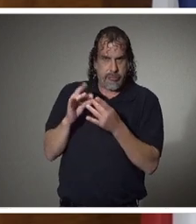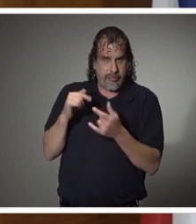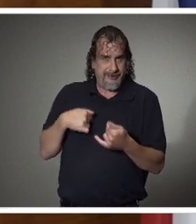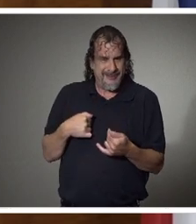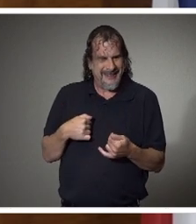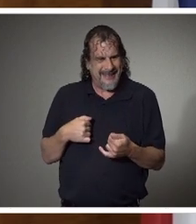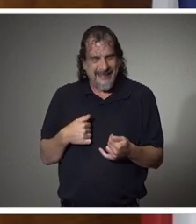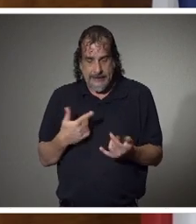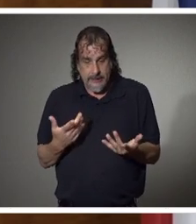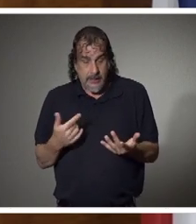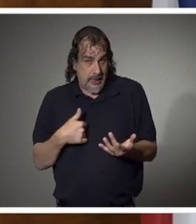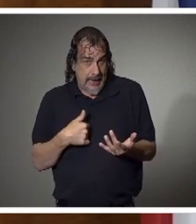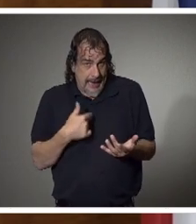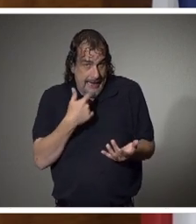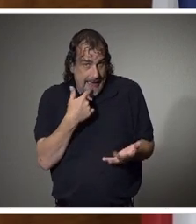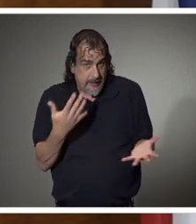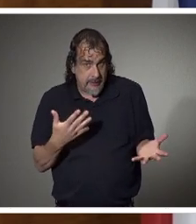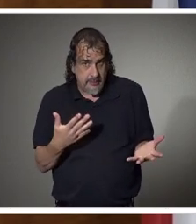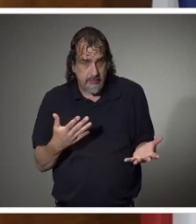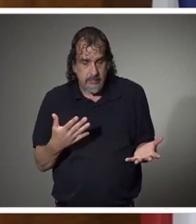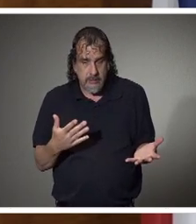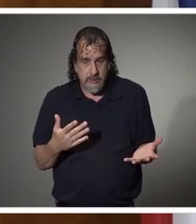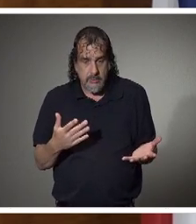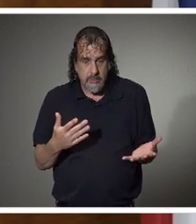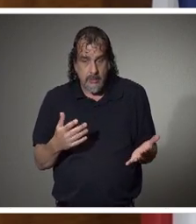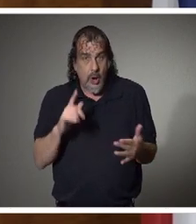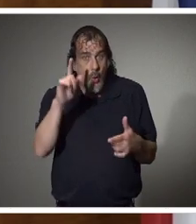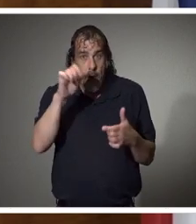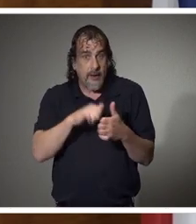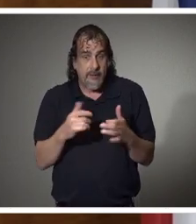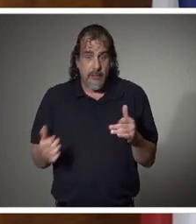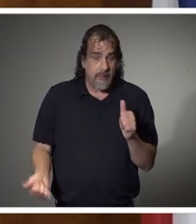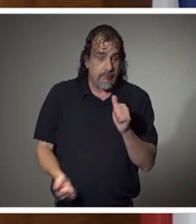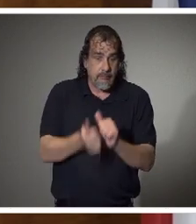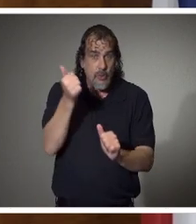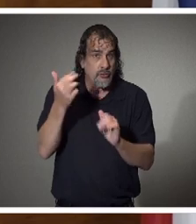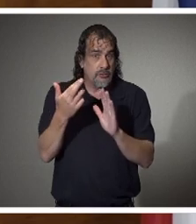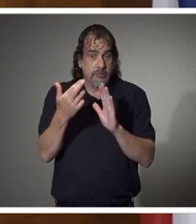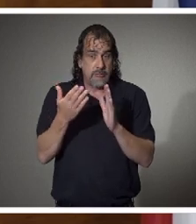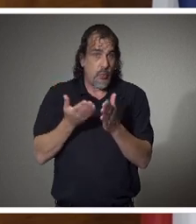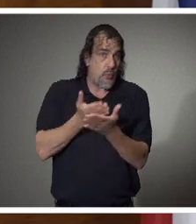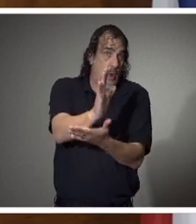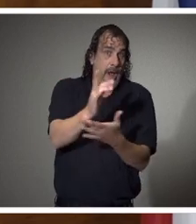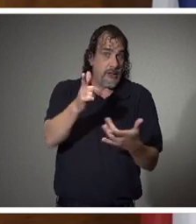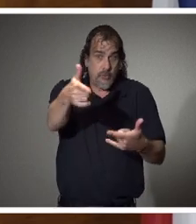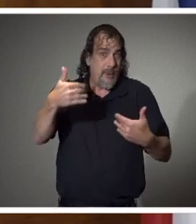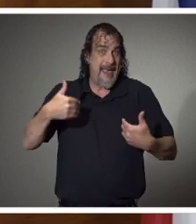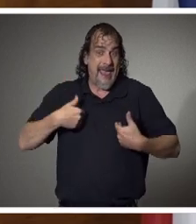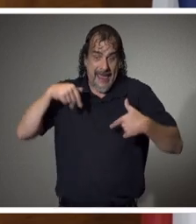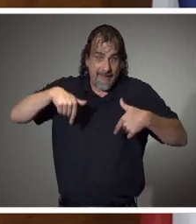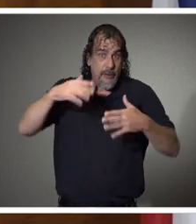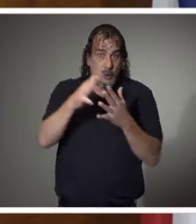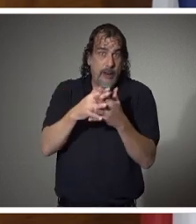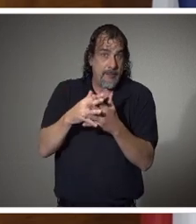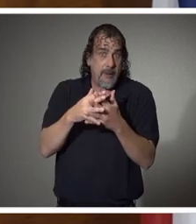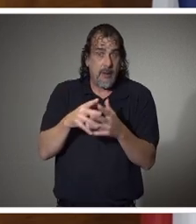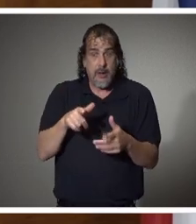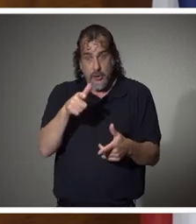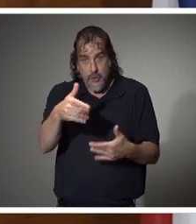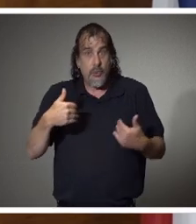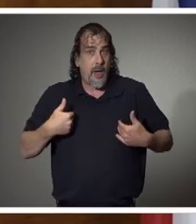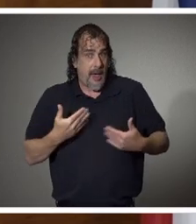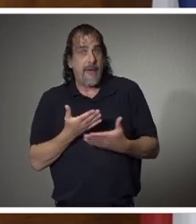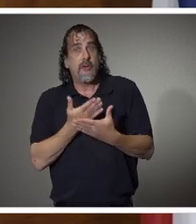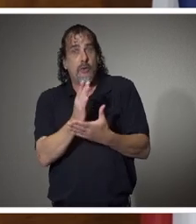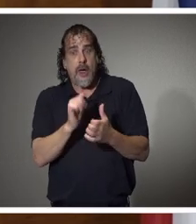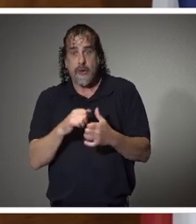is, I think one of the fundamental foundational principles of living in America is for individuals to have the